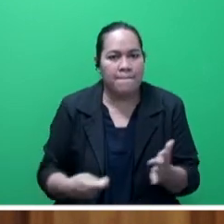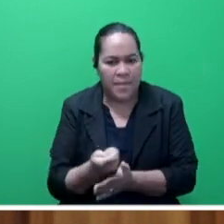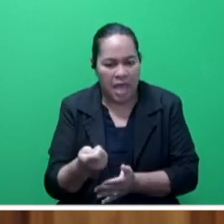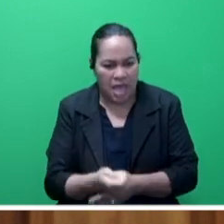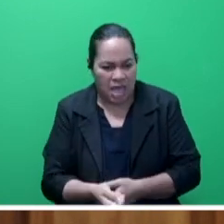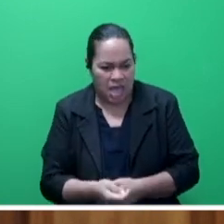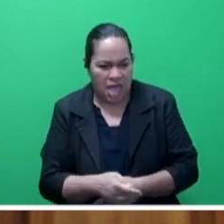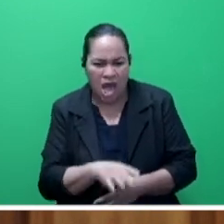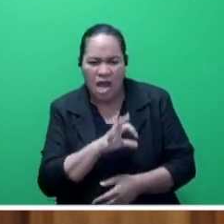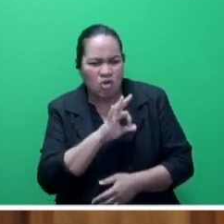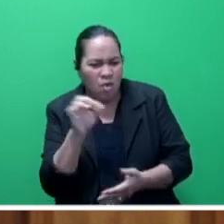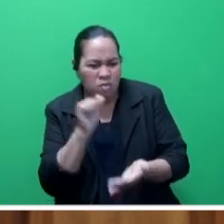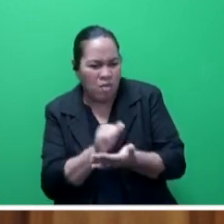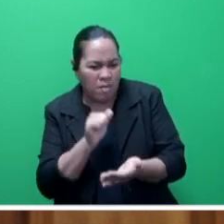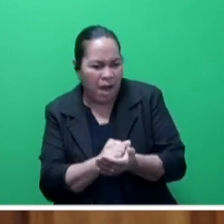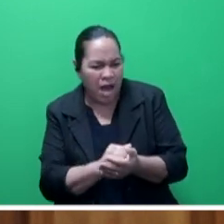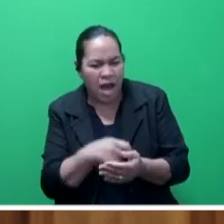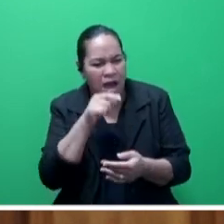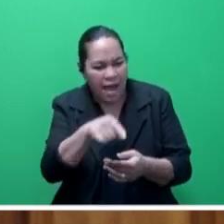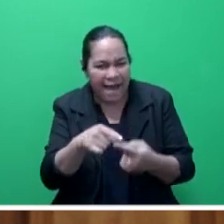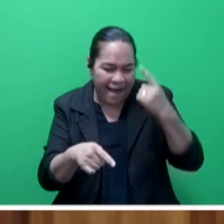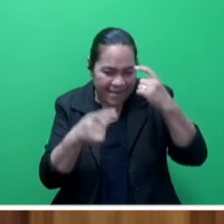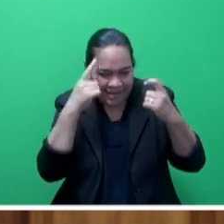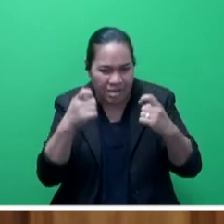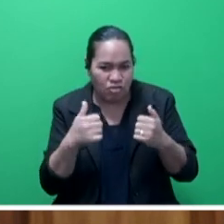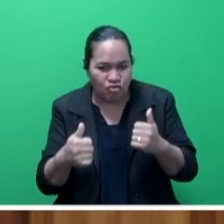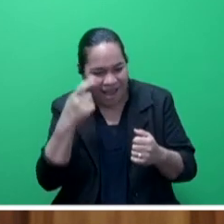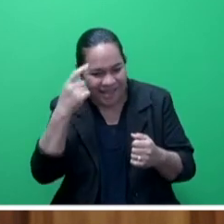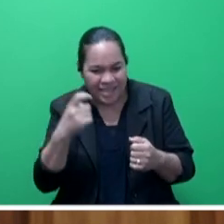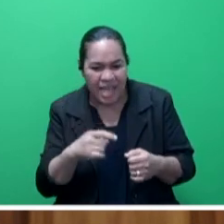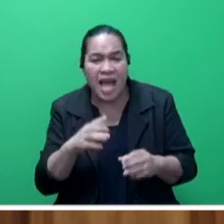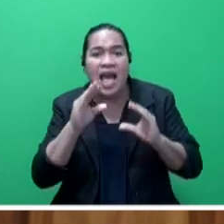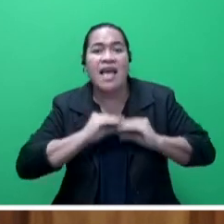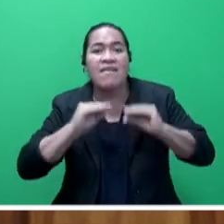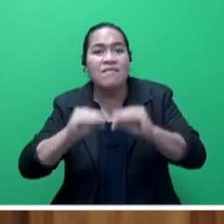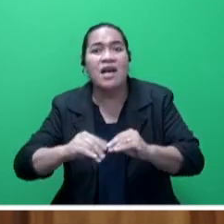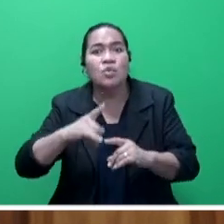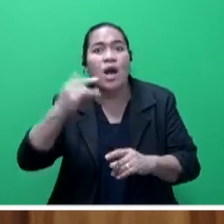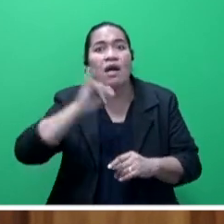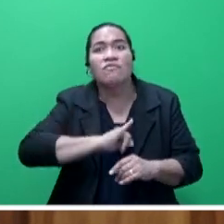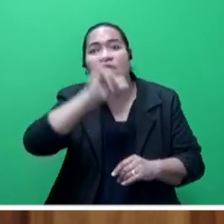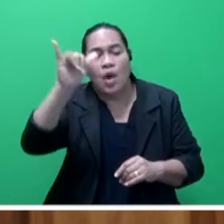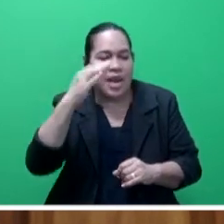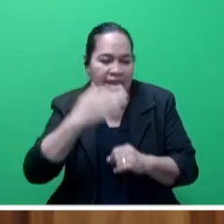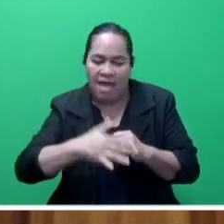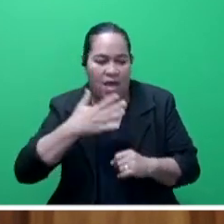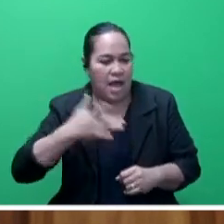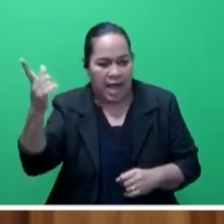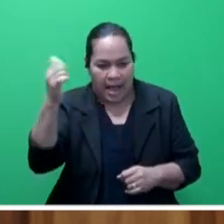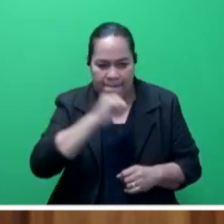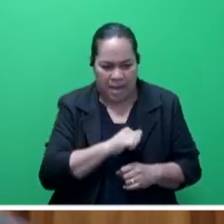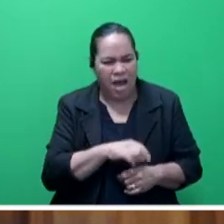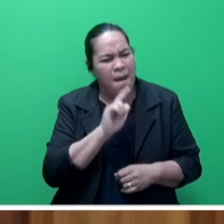single constructive contribution on his part. The investors will fly out, come back, and never to be seen again, Honourable Speaker. The way that